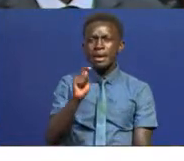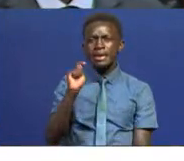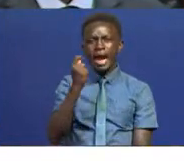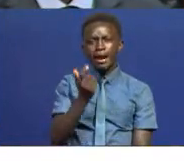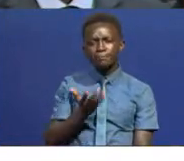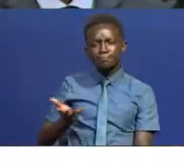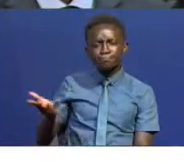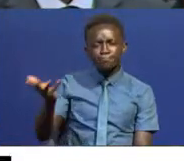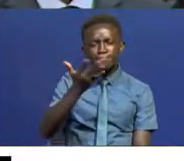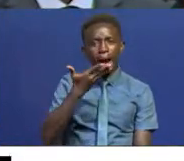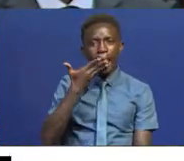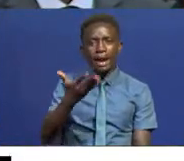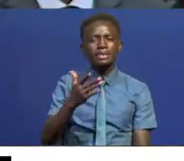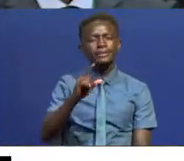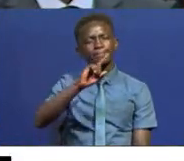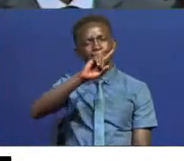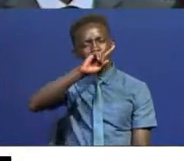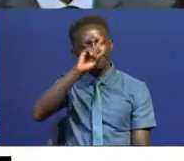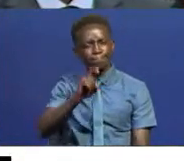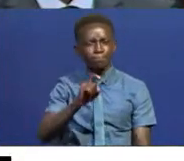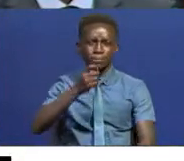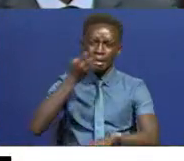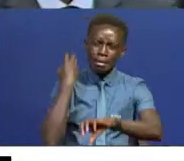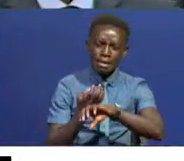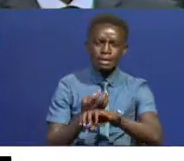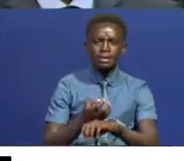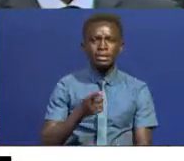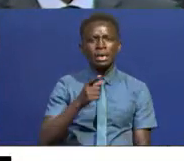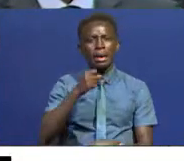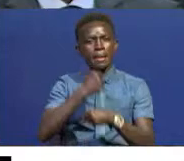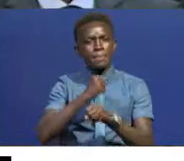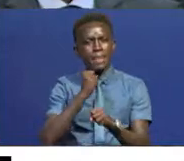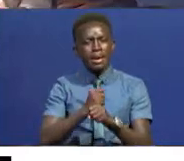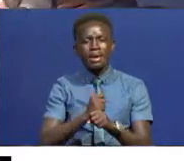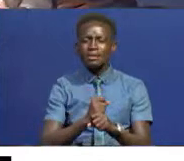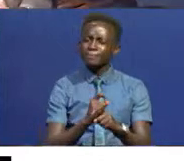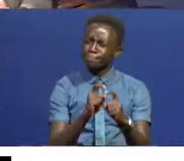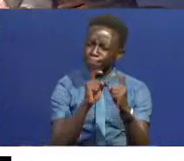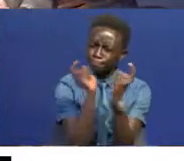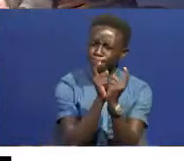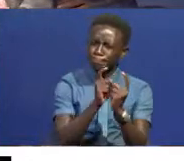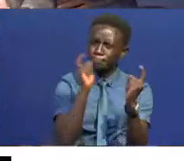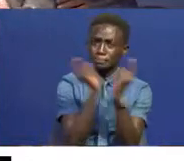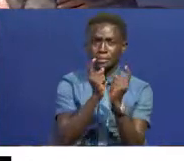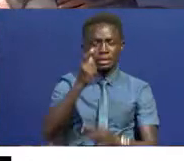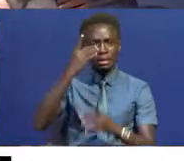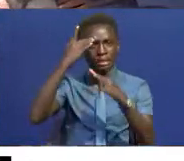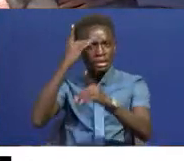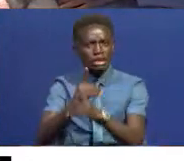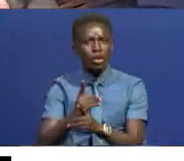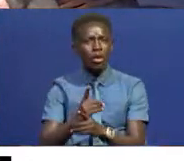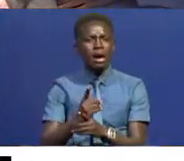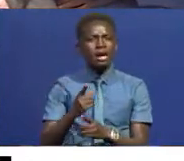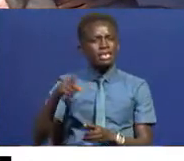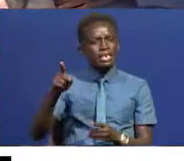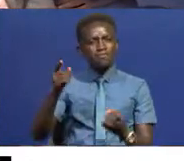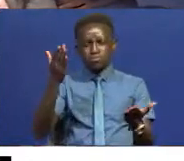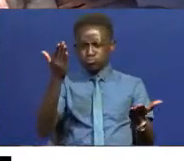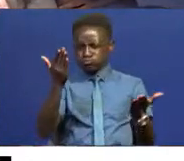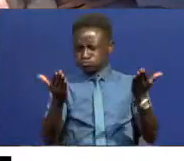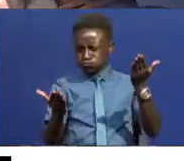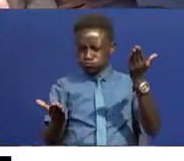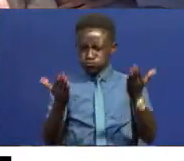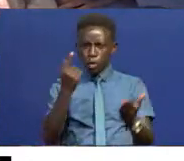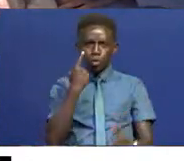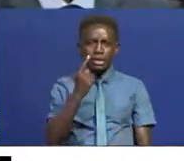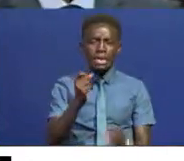questions, make hard and often painful decisions, and evaluate whether we are serious about